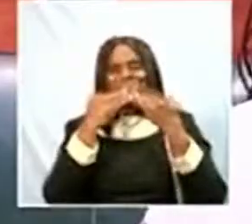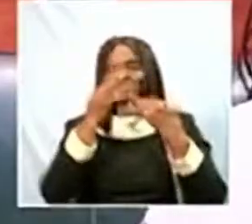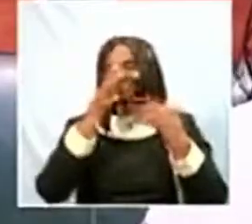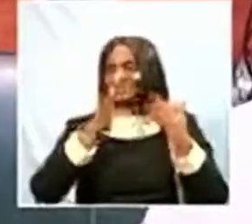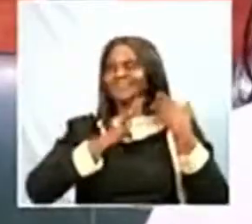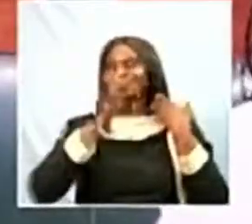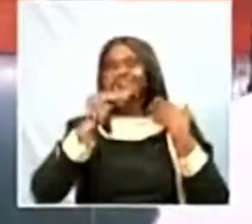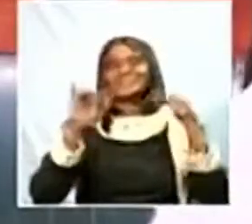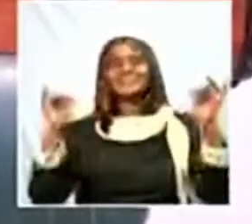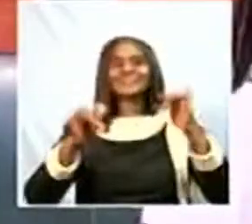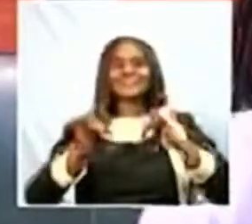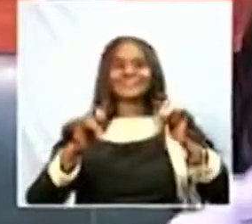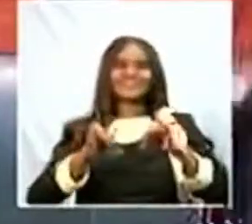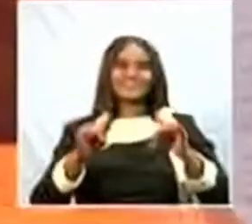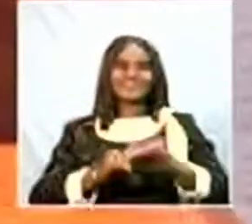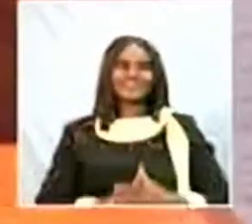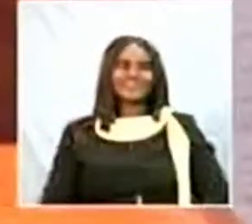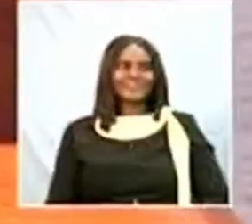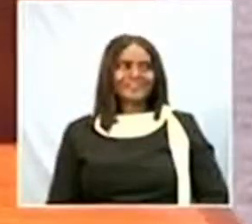Speaker.